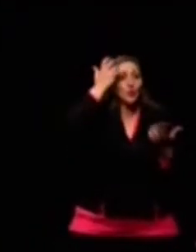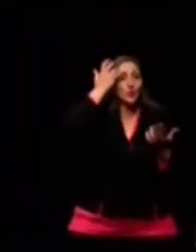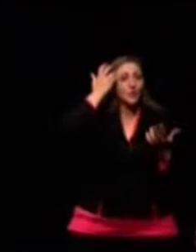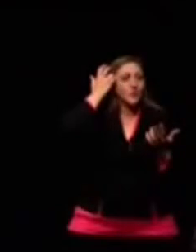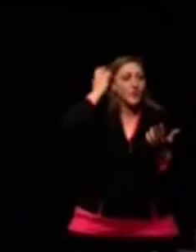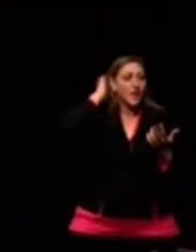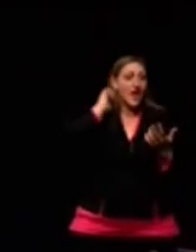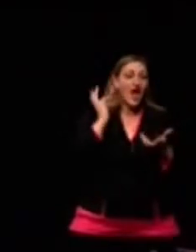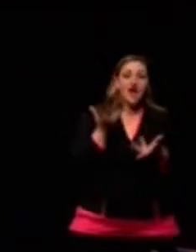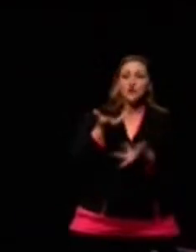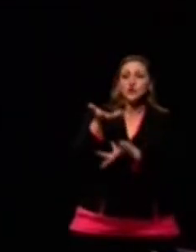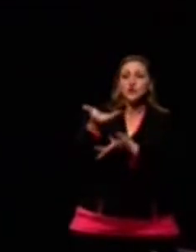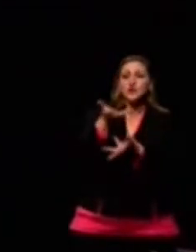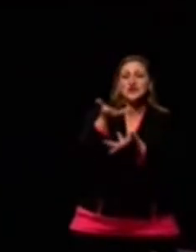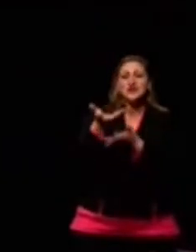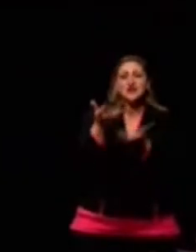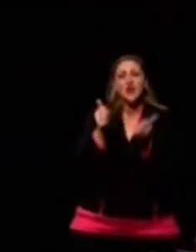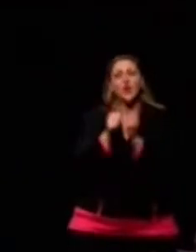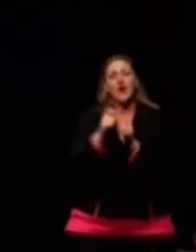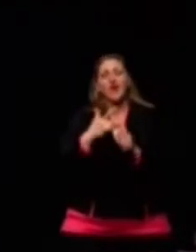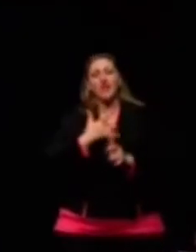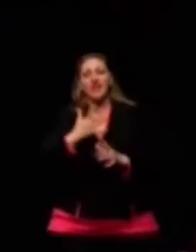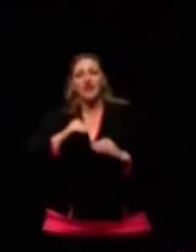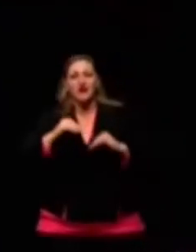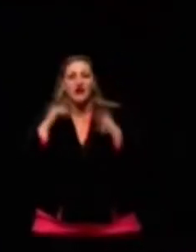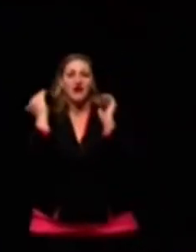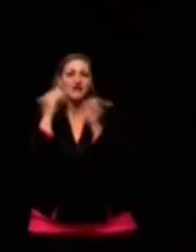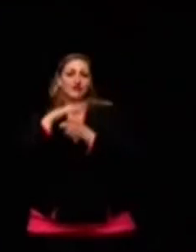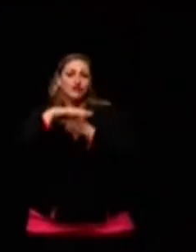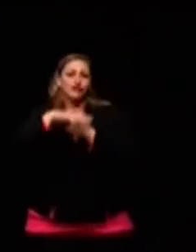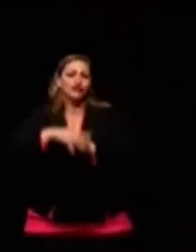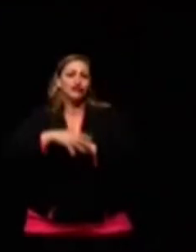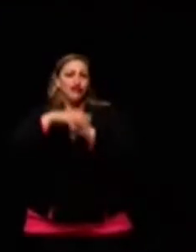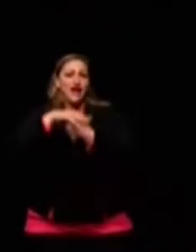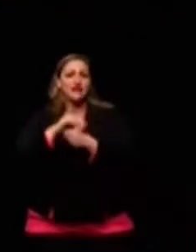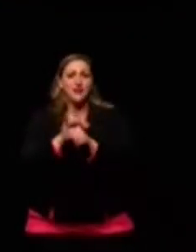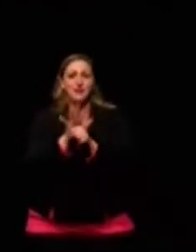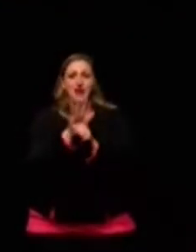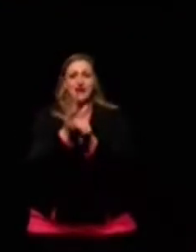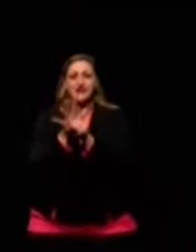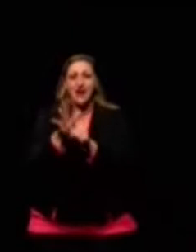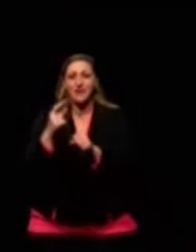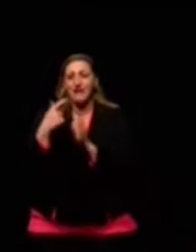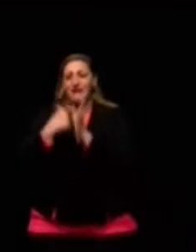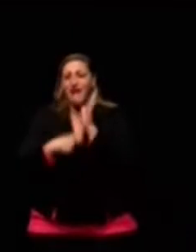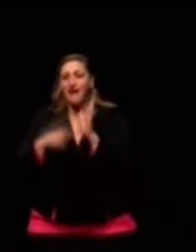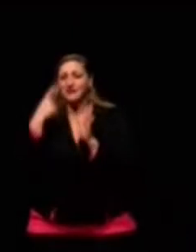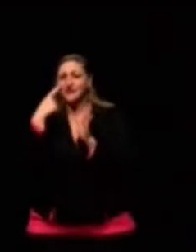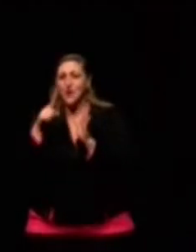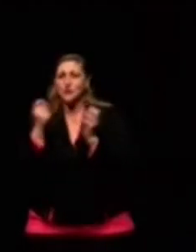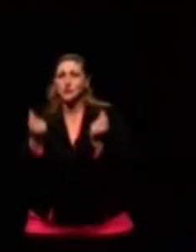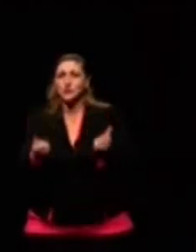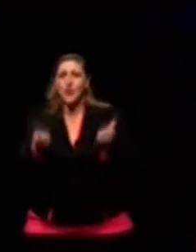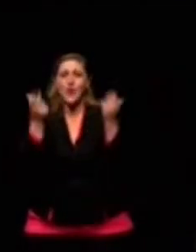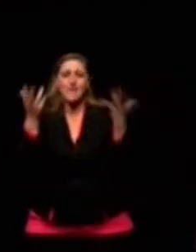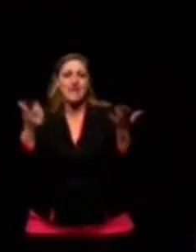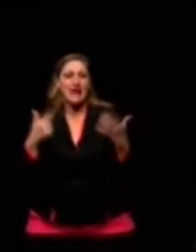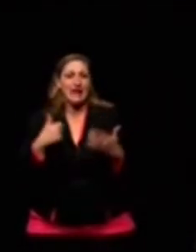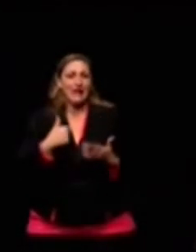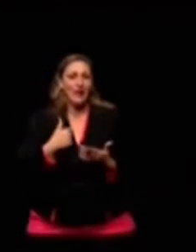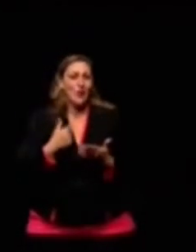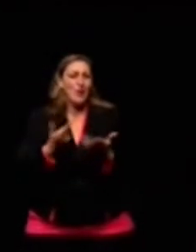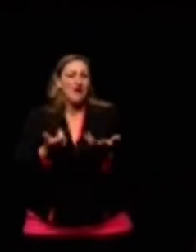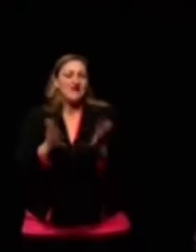really deal with the stresses that the pandemic caused for so many of us? We've asked